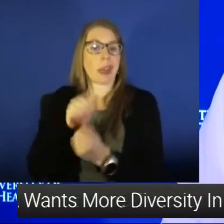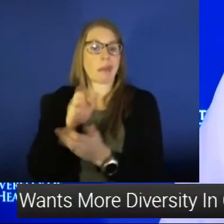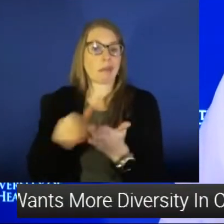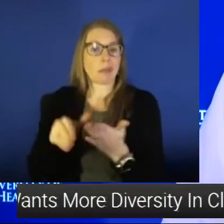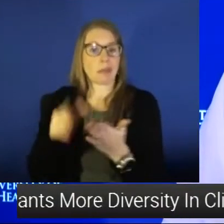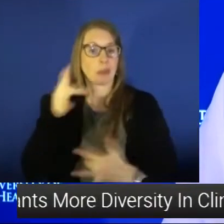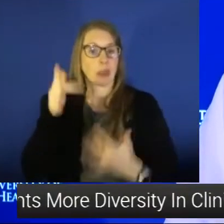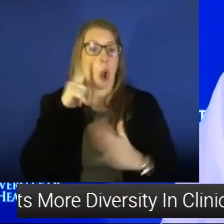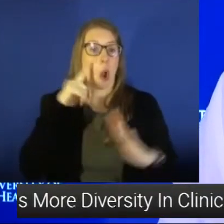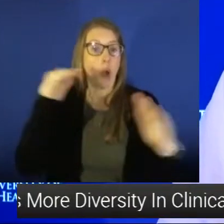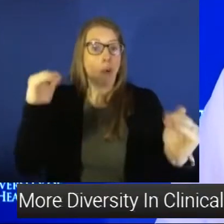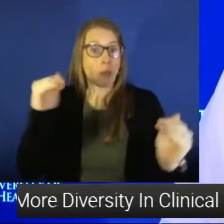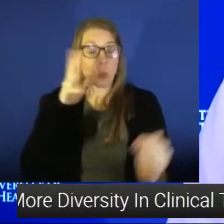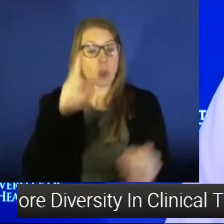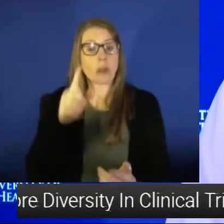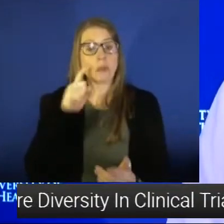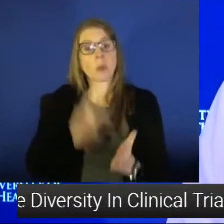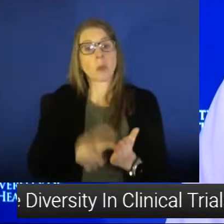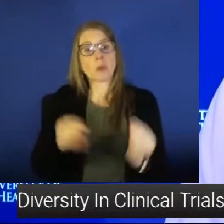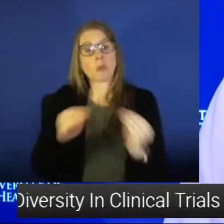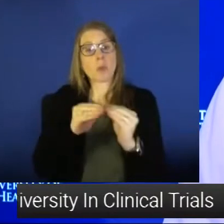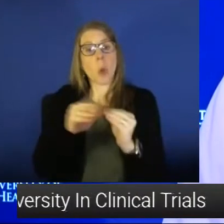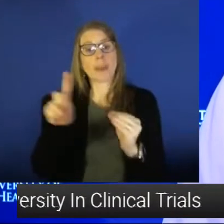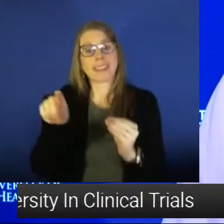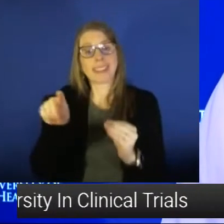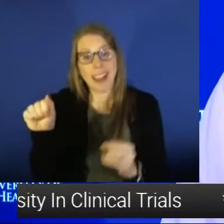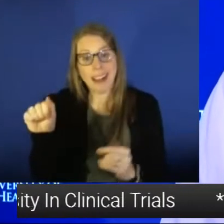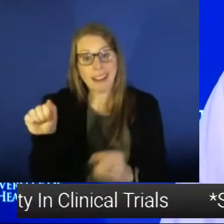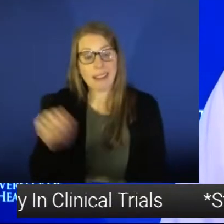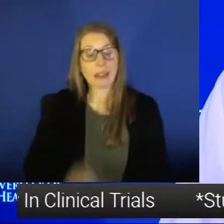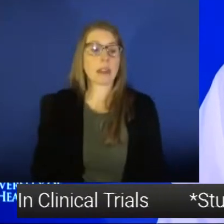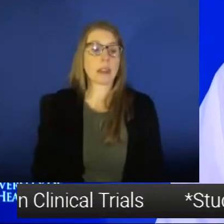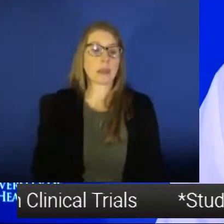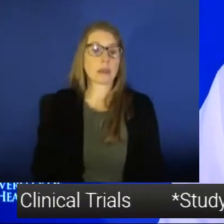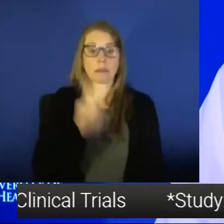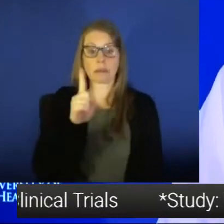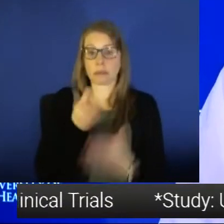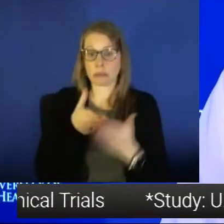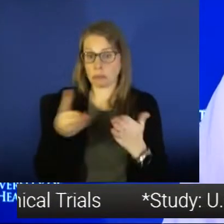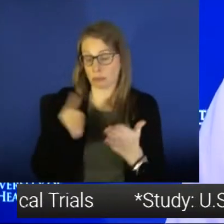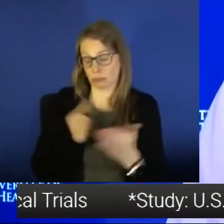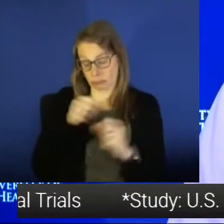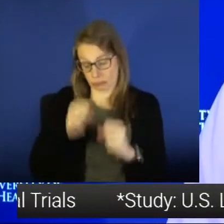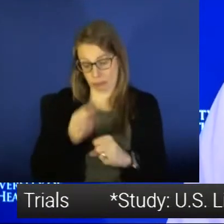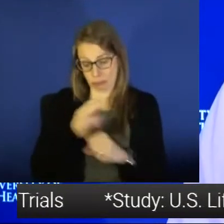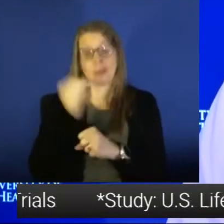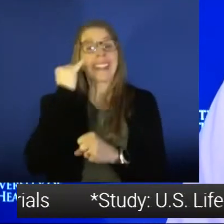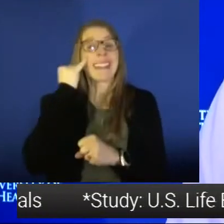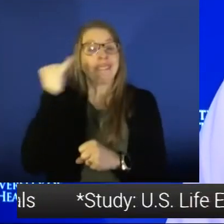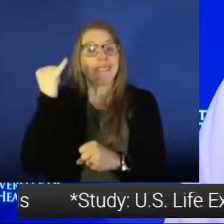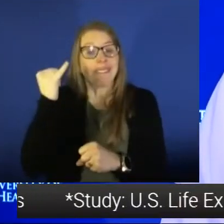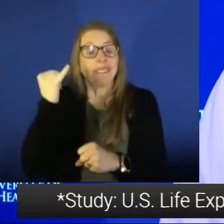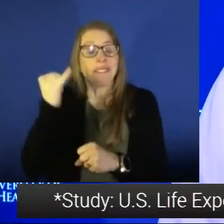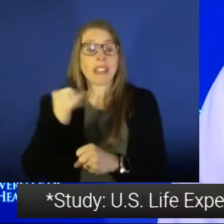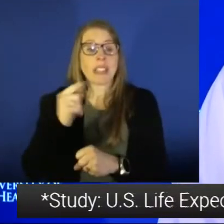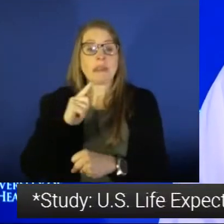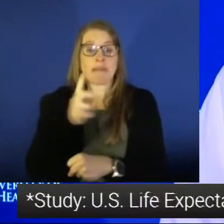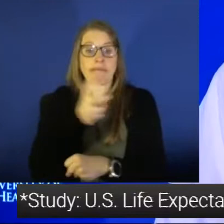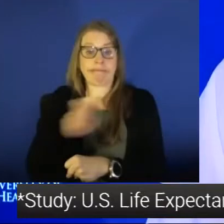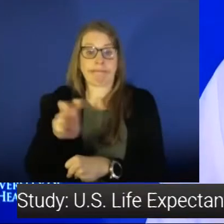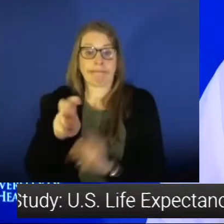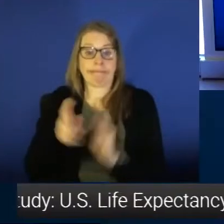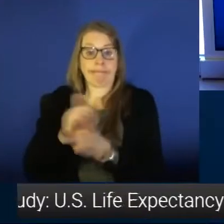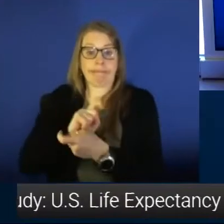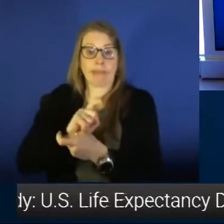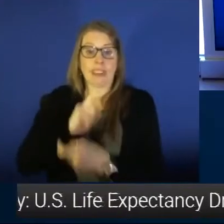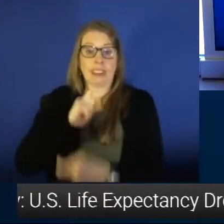see more data, and it can be one of the things that we can use if you are in that severe stage. Dr. Barkman,